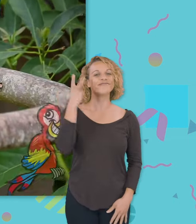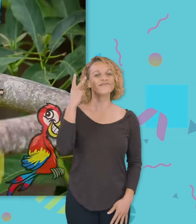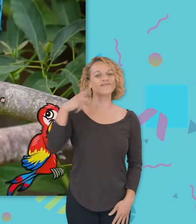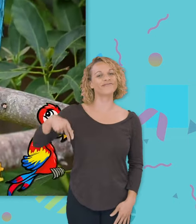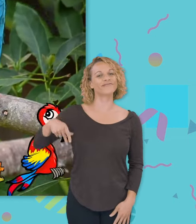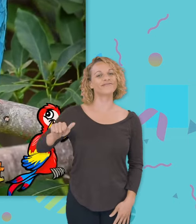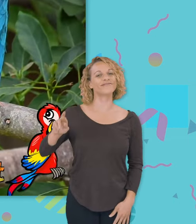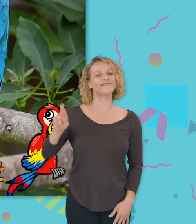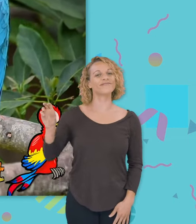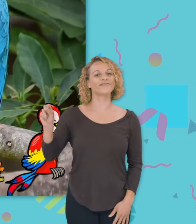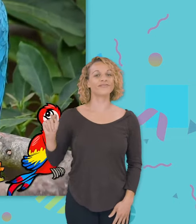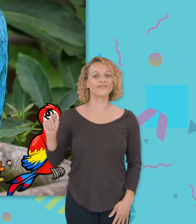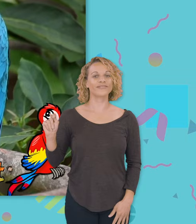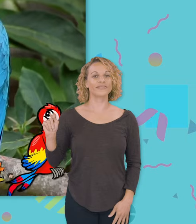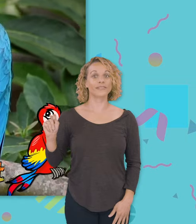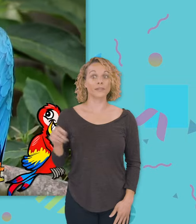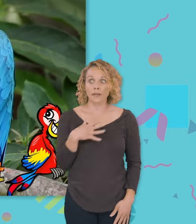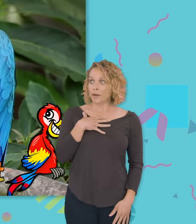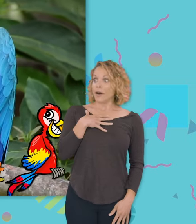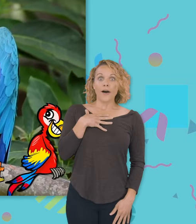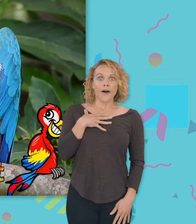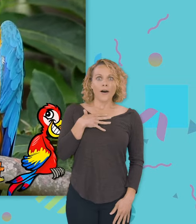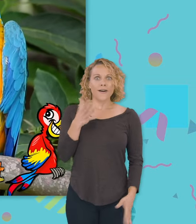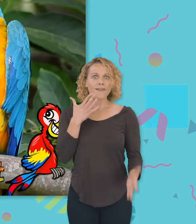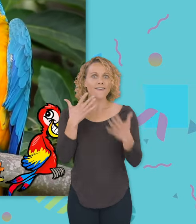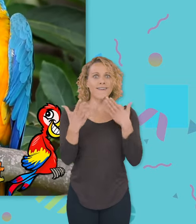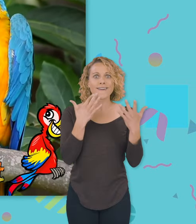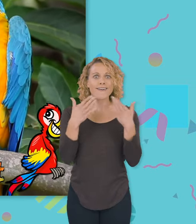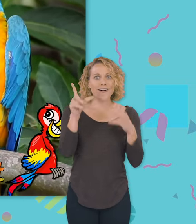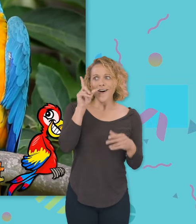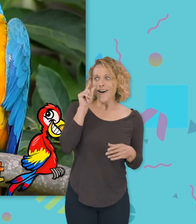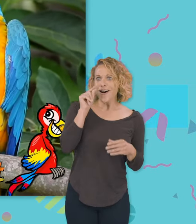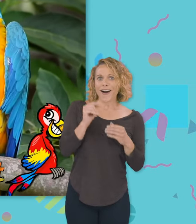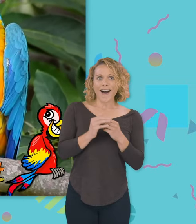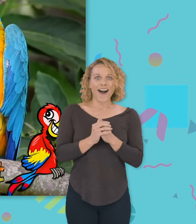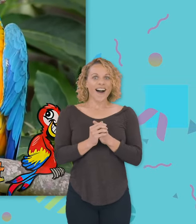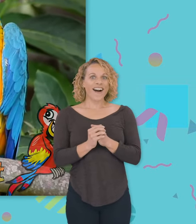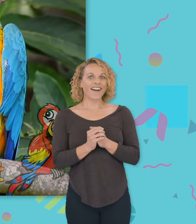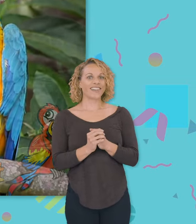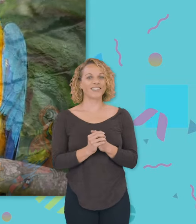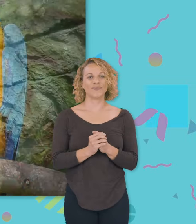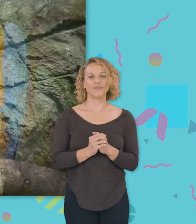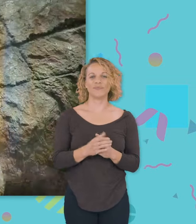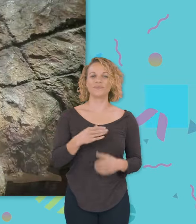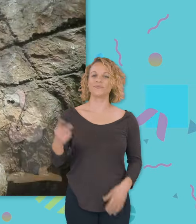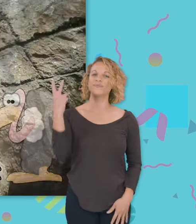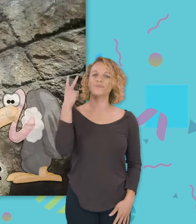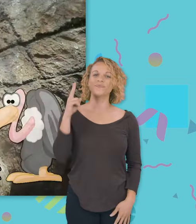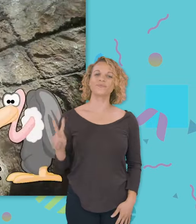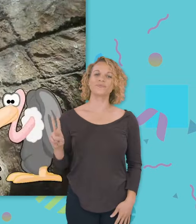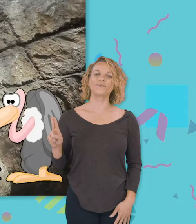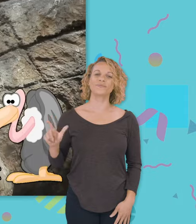I see a parrot. Oh my goodness, such a colorful bird. And